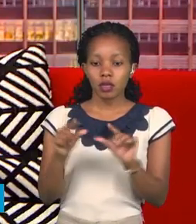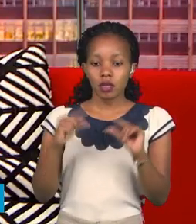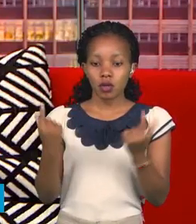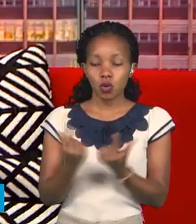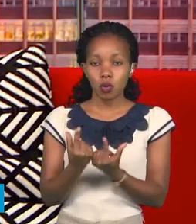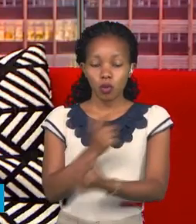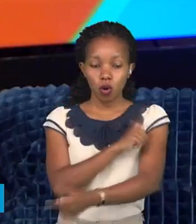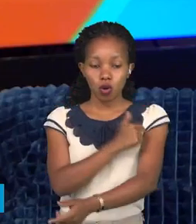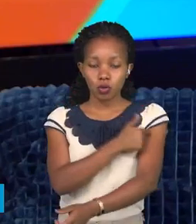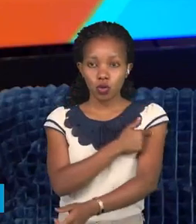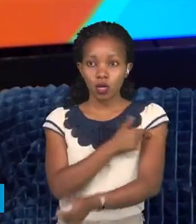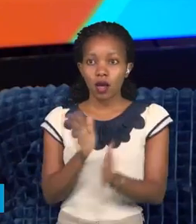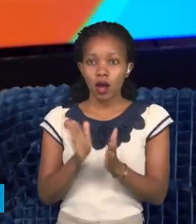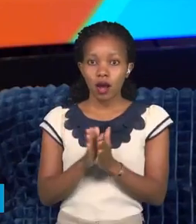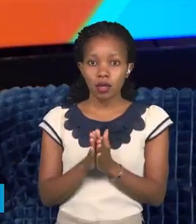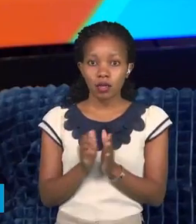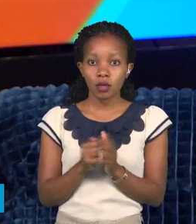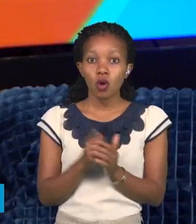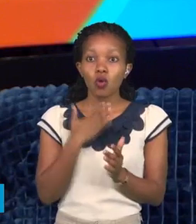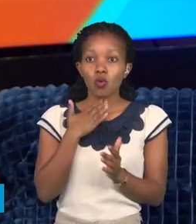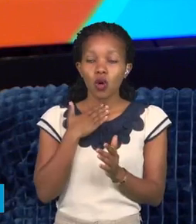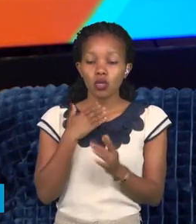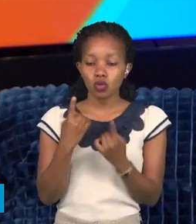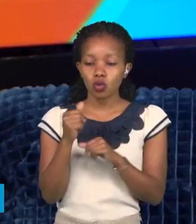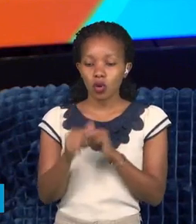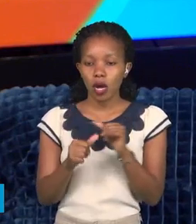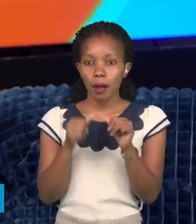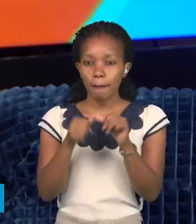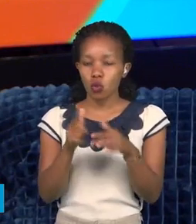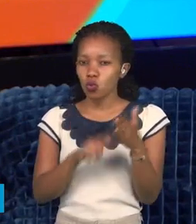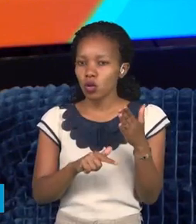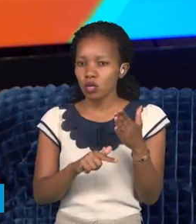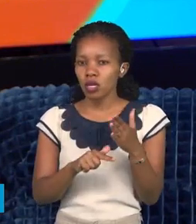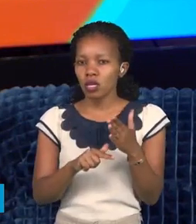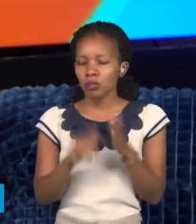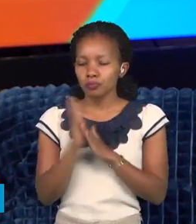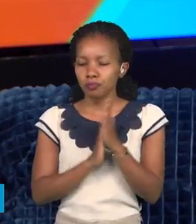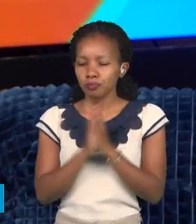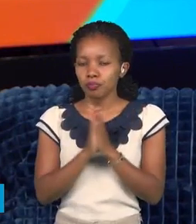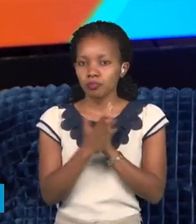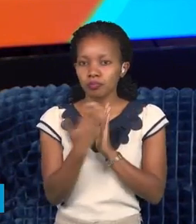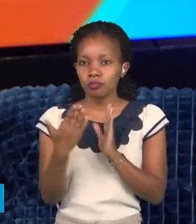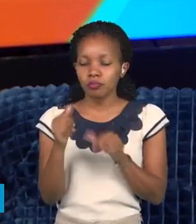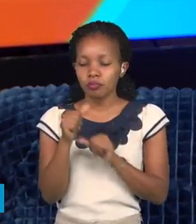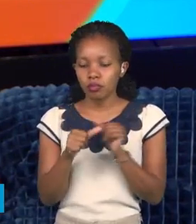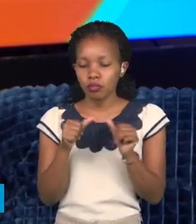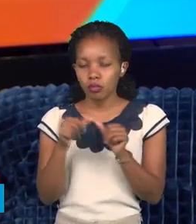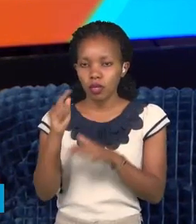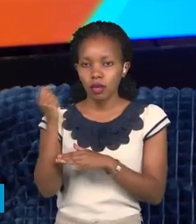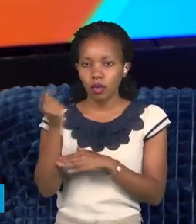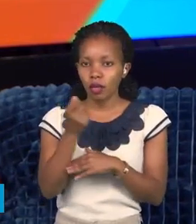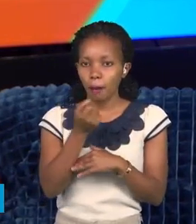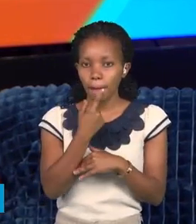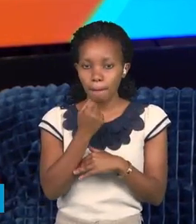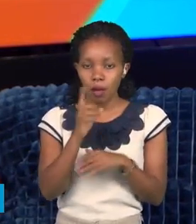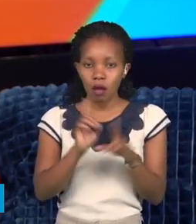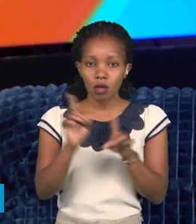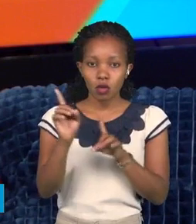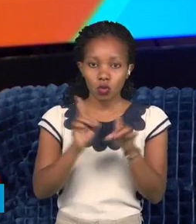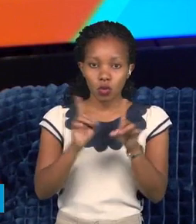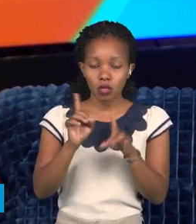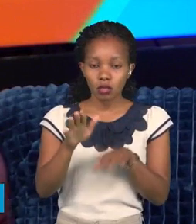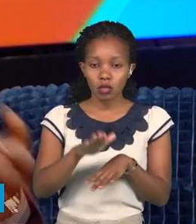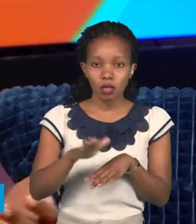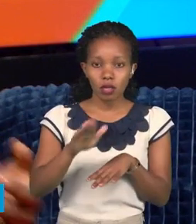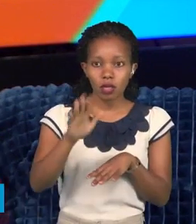of Hospitals. And we want to deal about on something very interesting, the rise of Kenya as a medical tourism hub in